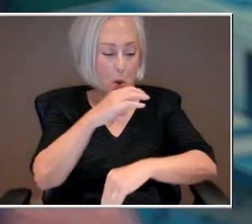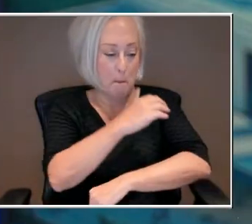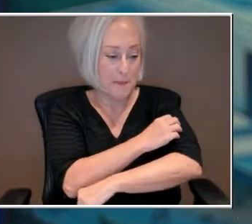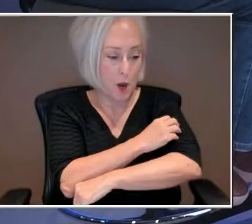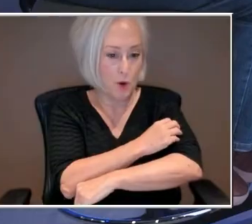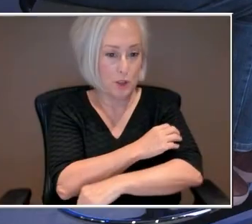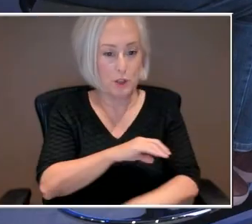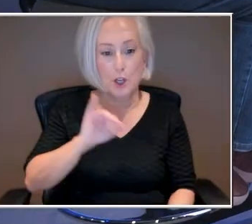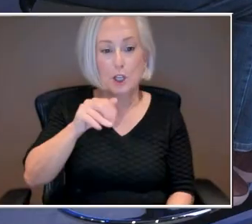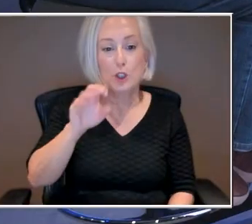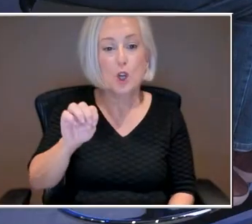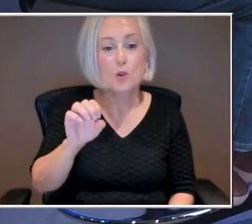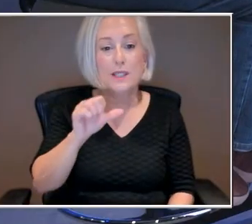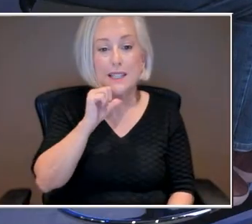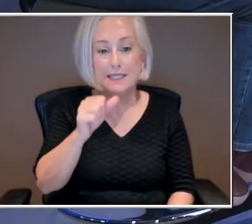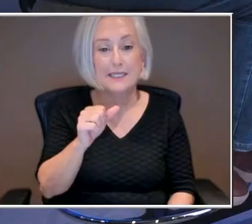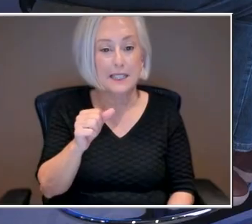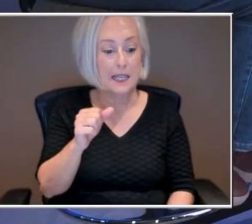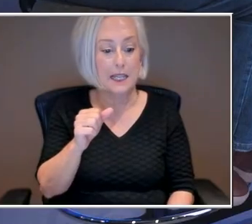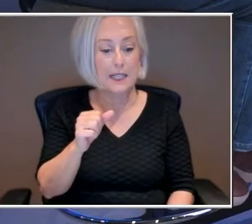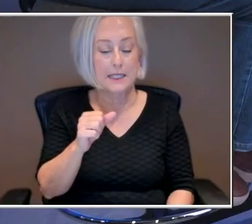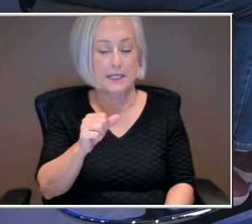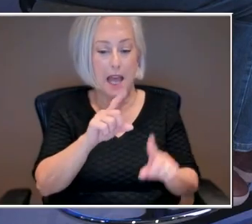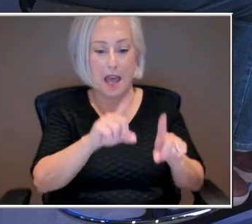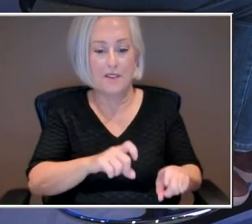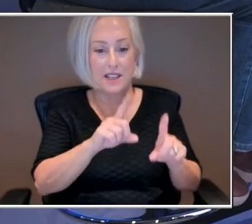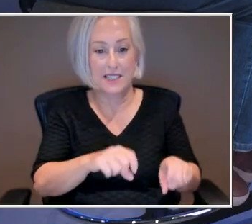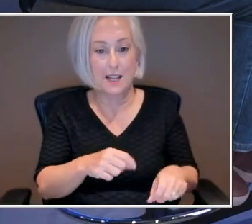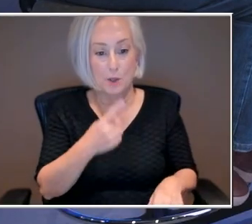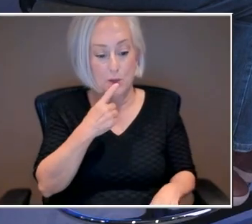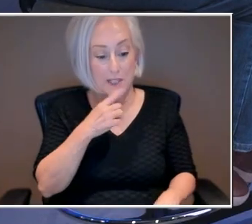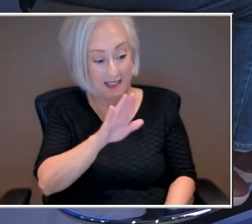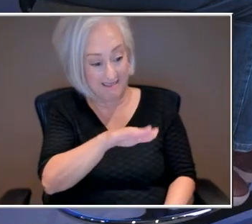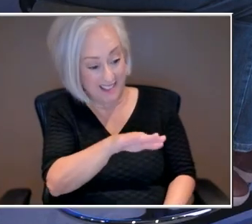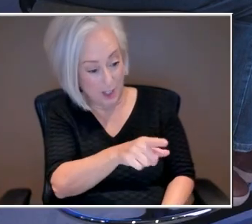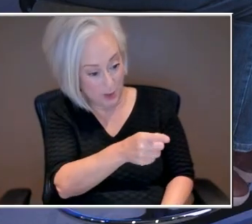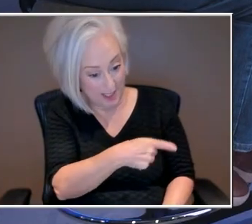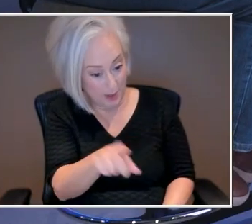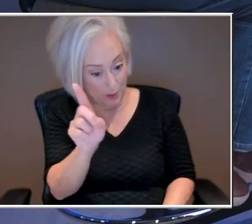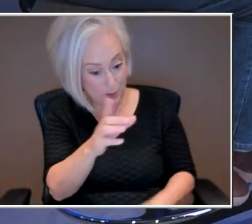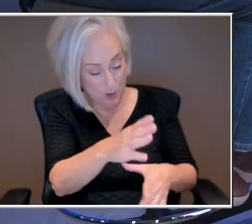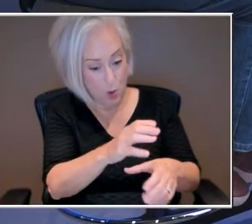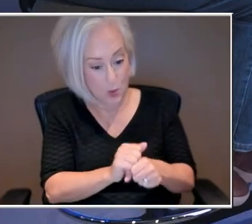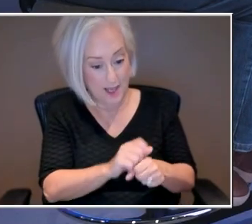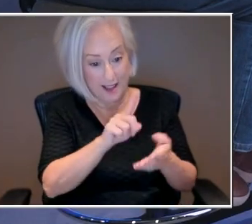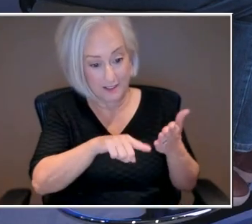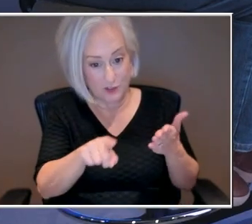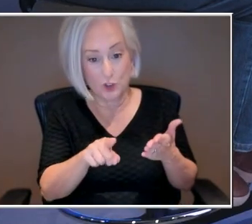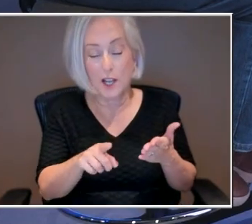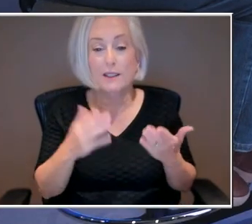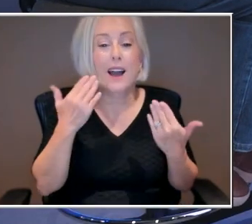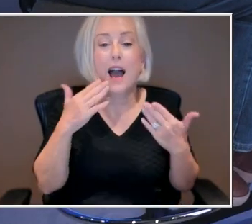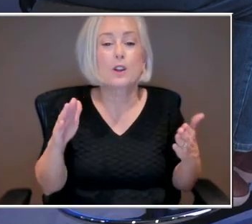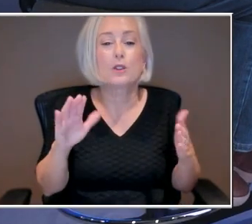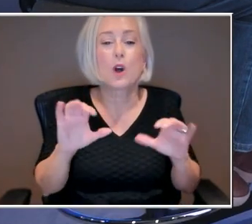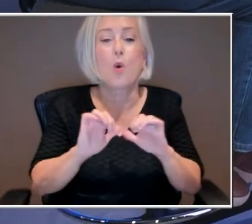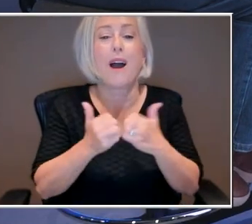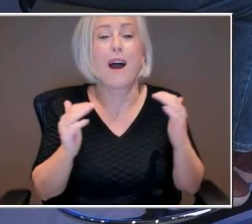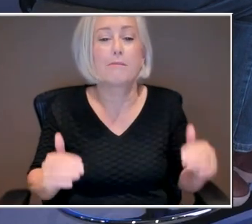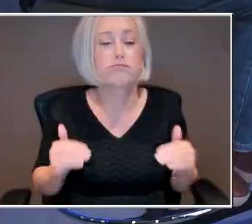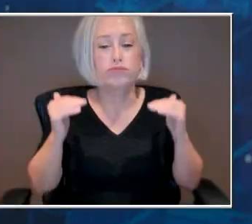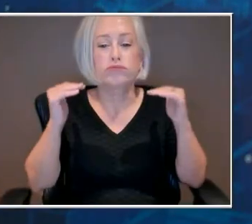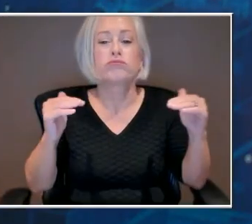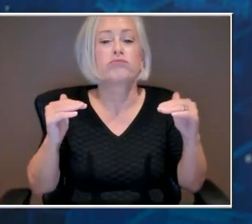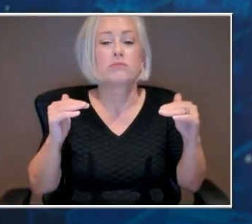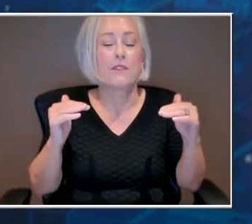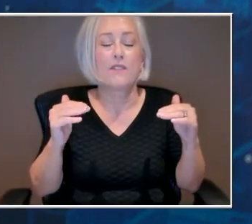you need to go get checked, I don't know how advanced Jordan's cancer would have been. Dr. Larson. You know, I